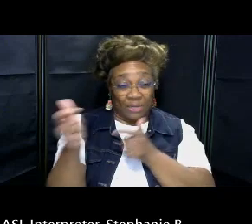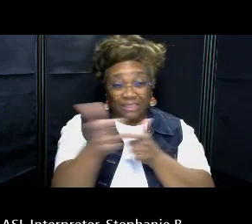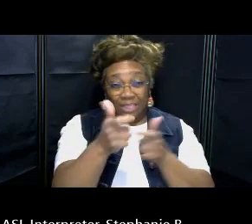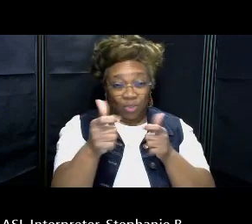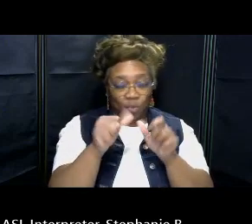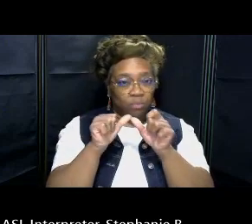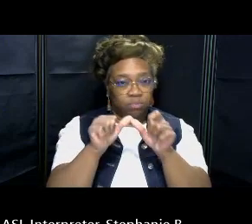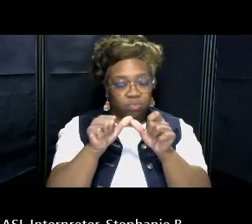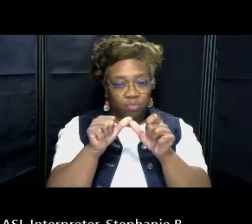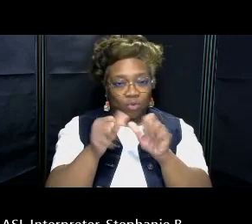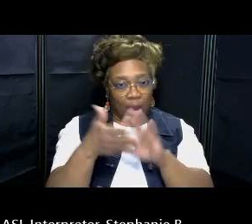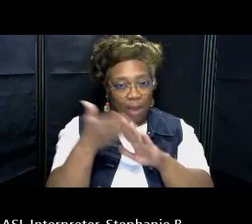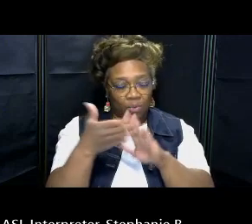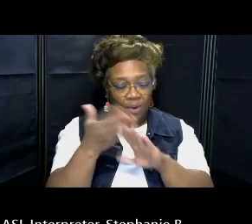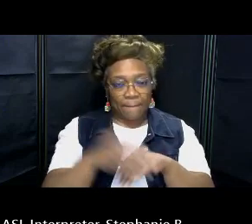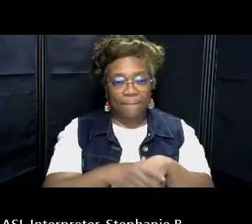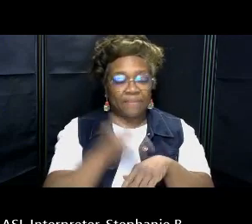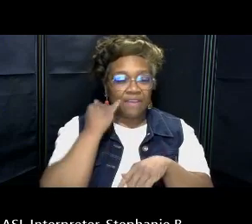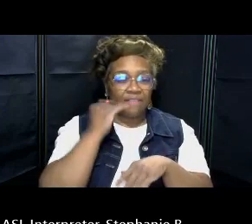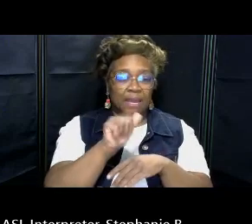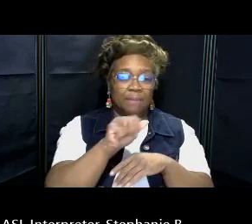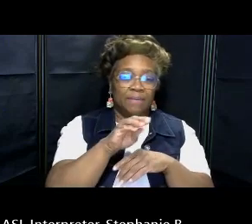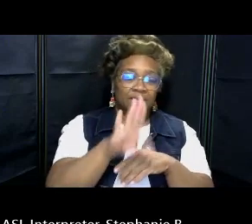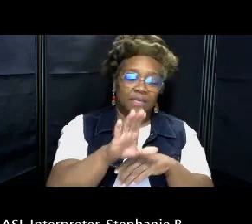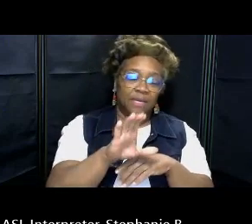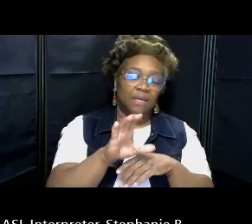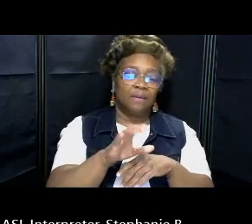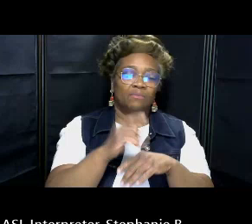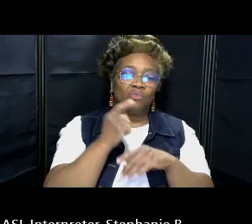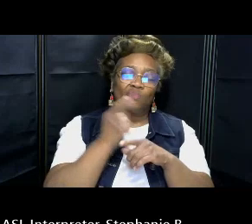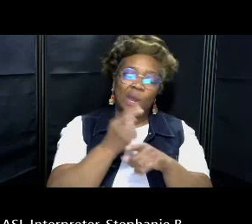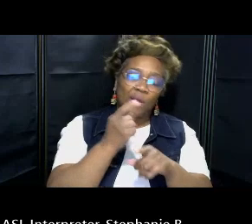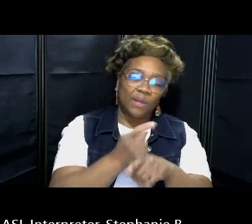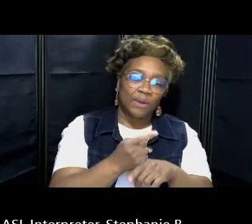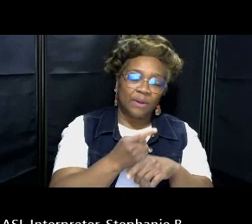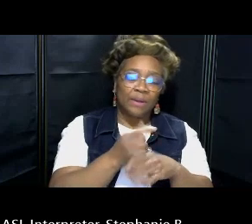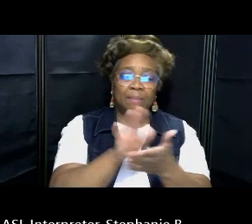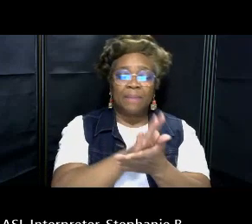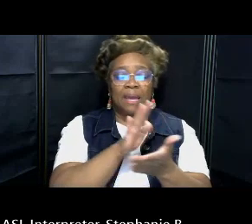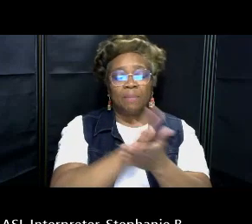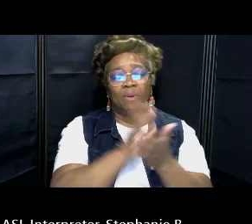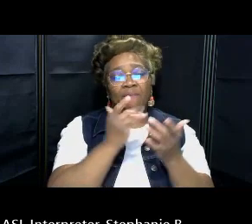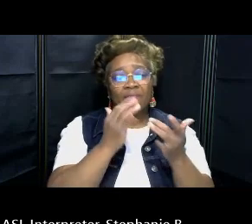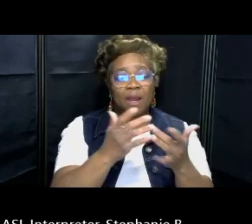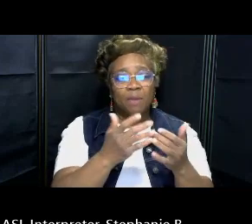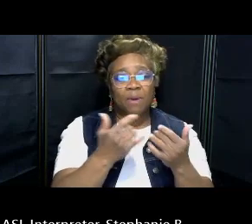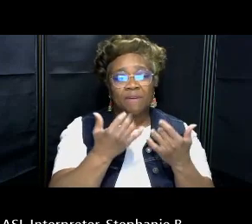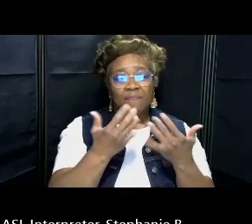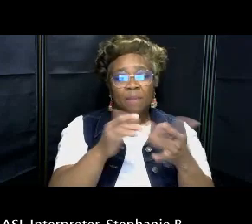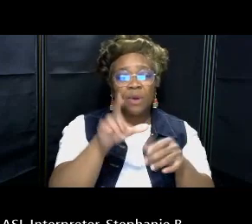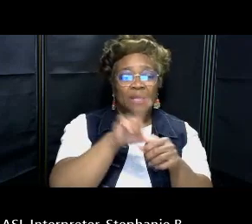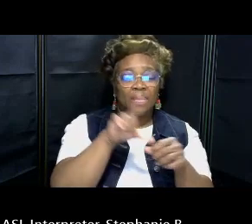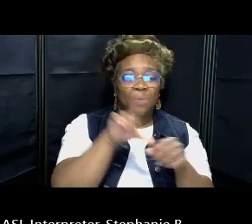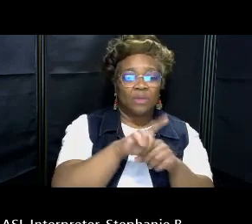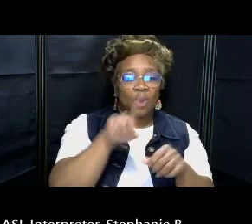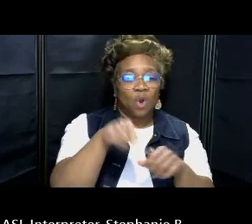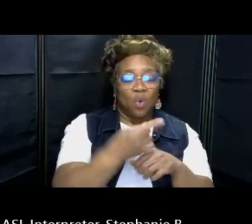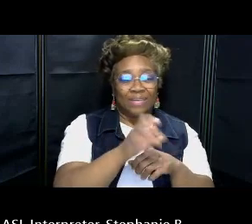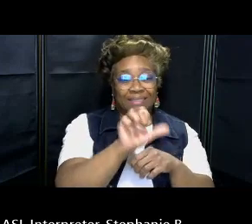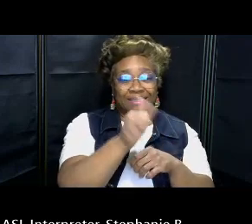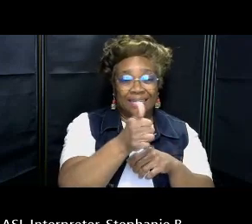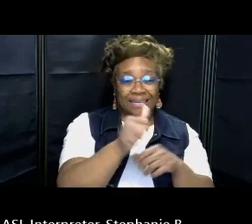an ABC, ordinary combustible, which is paper, flammable liquids, or even electrical, it's only going to give you 10 to 15